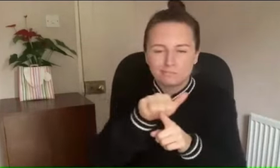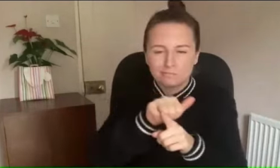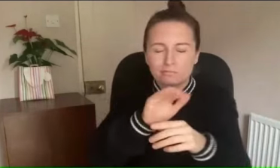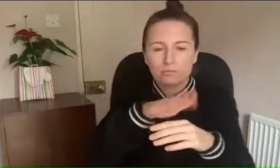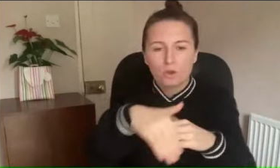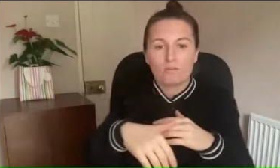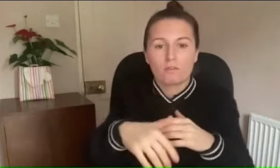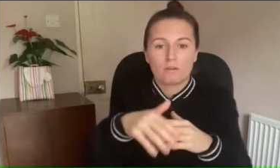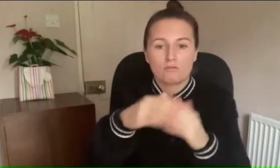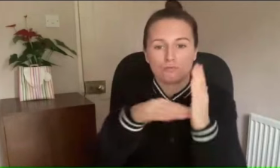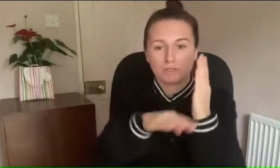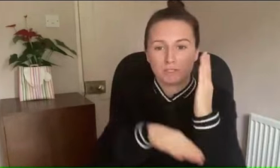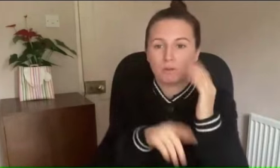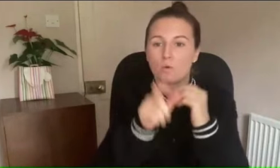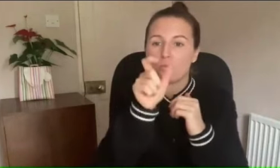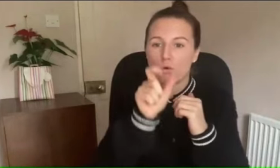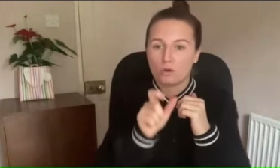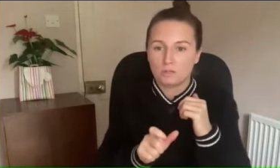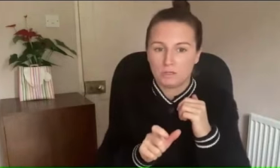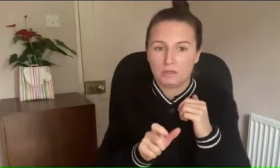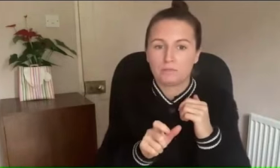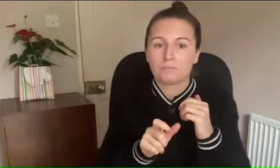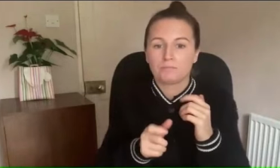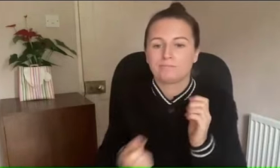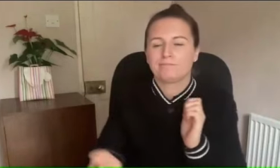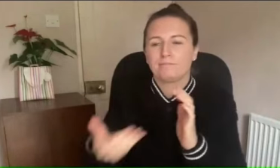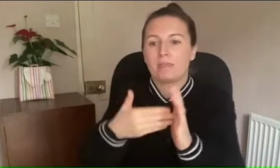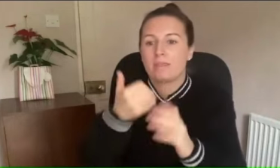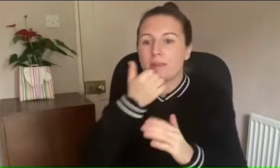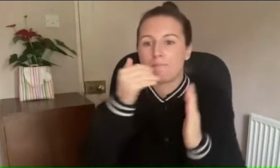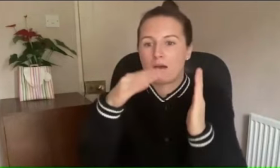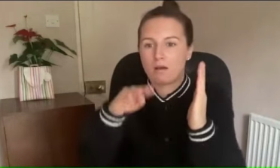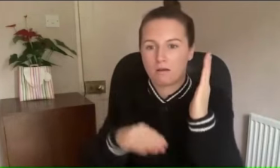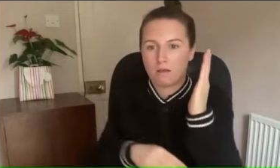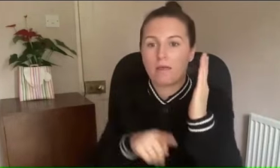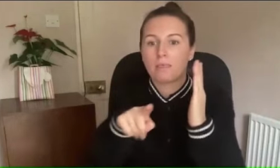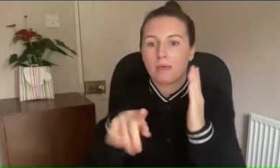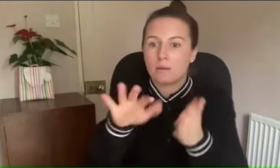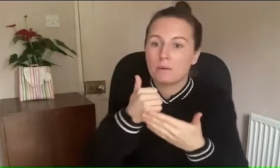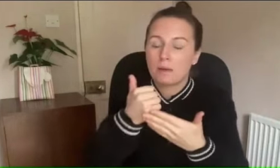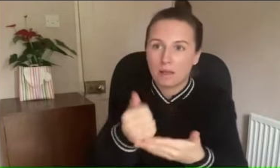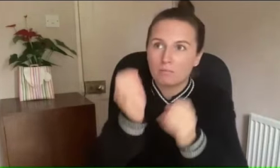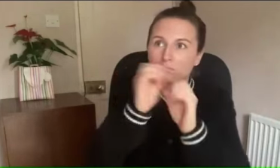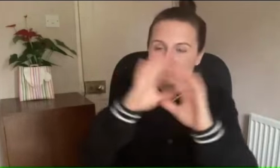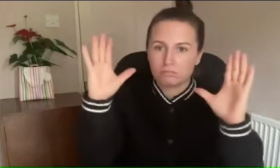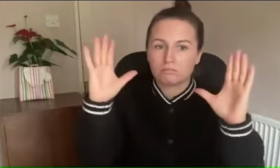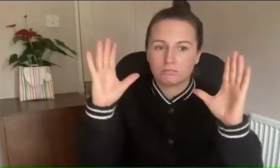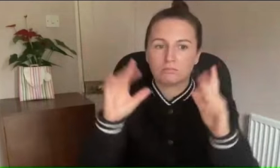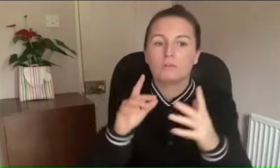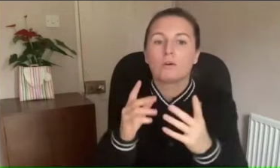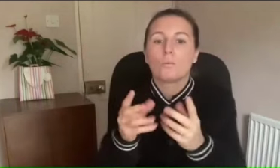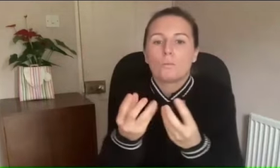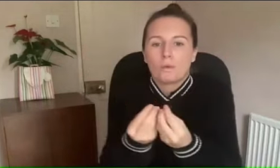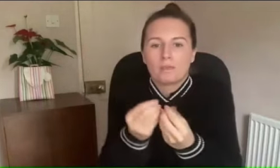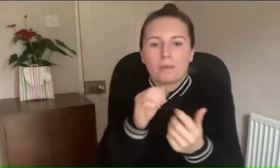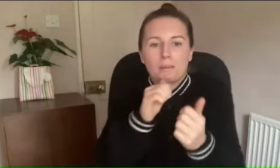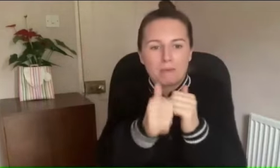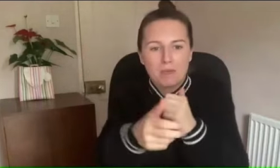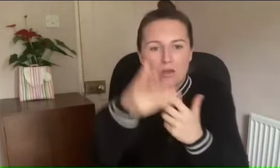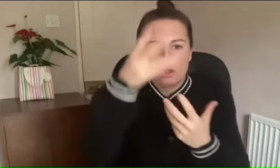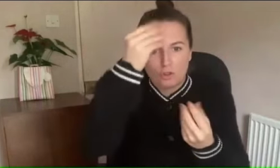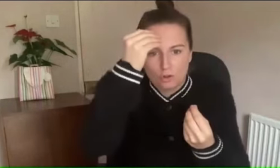specific points around this, and more generally, that through regular discussion, peer learning and benchmarking, we can build a